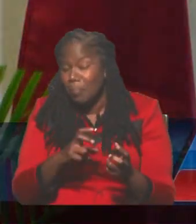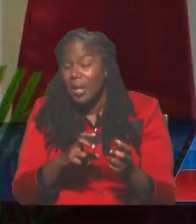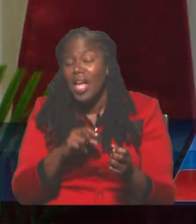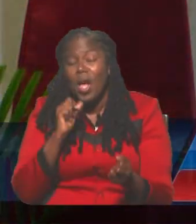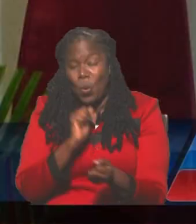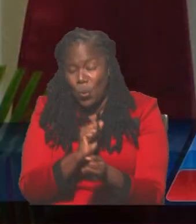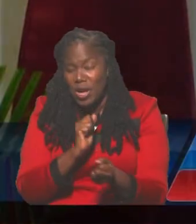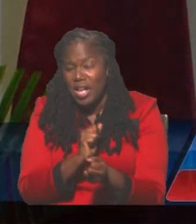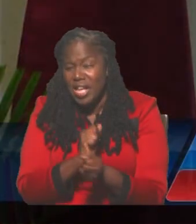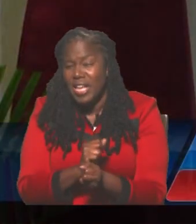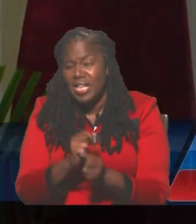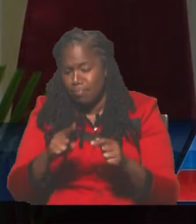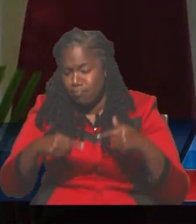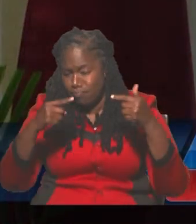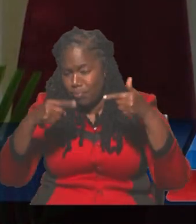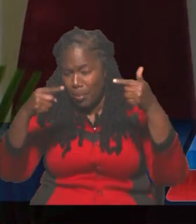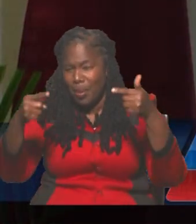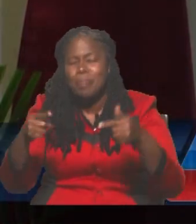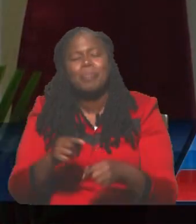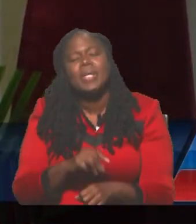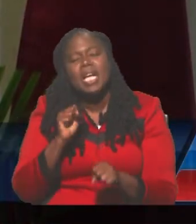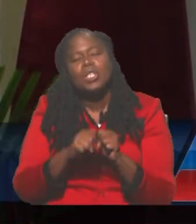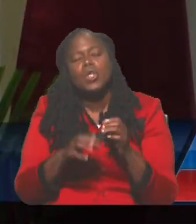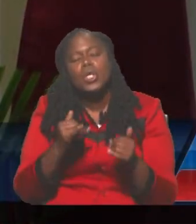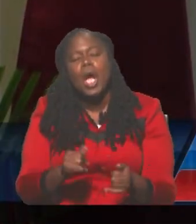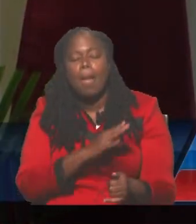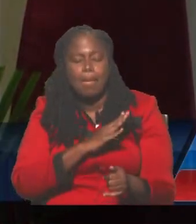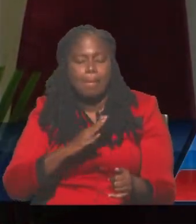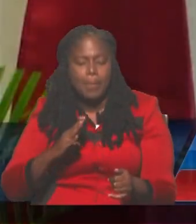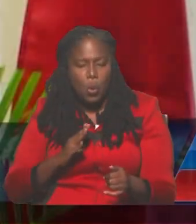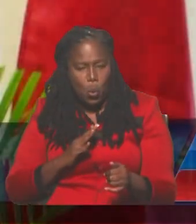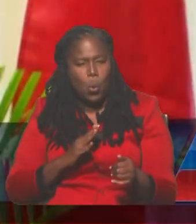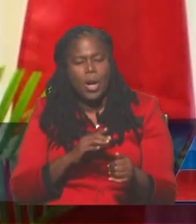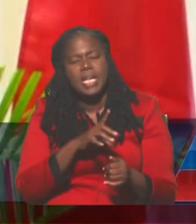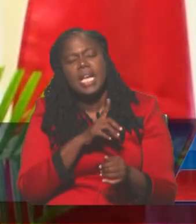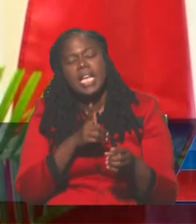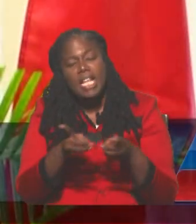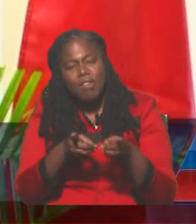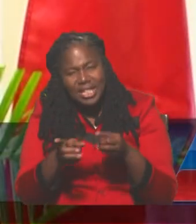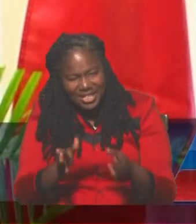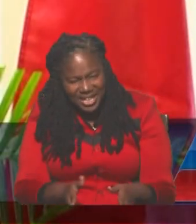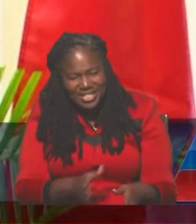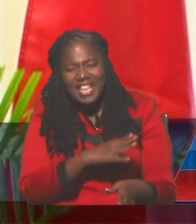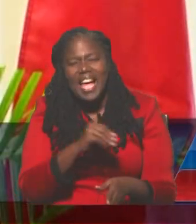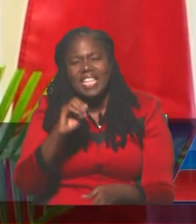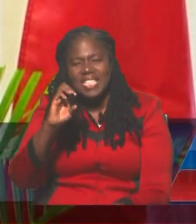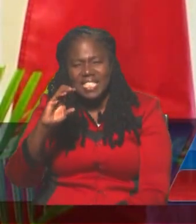therefore, management staff, board of directors, and you, CEO, you